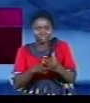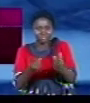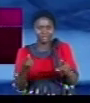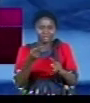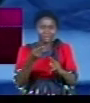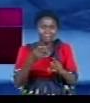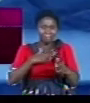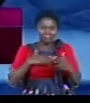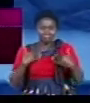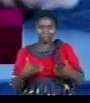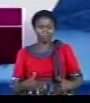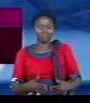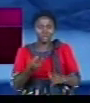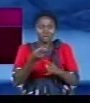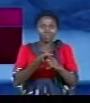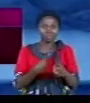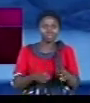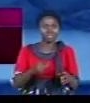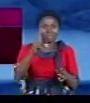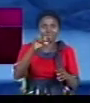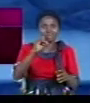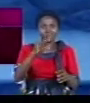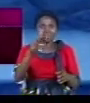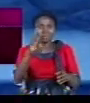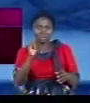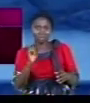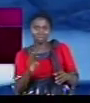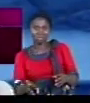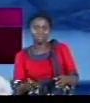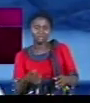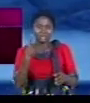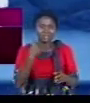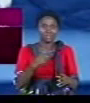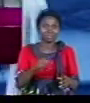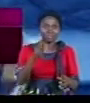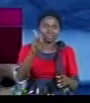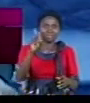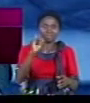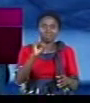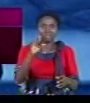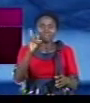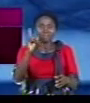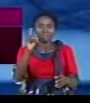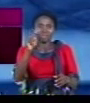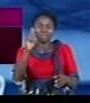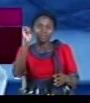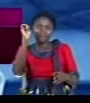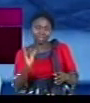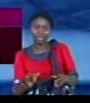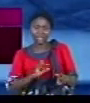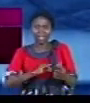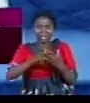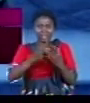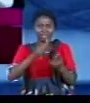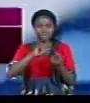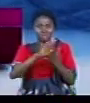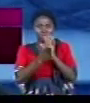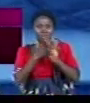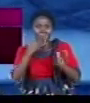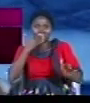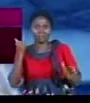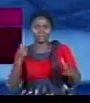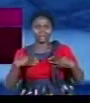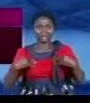the stomach. And from them, I started feeling better. Now, when I came to the retreat, I had to buy a new